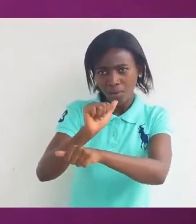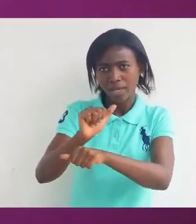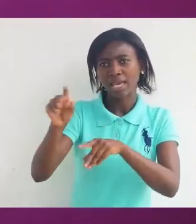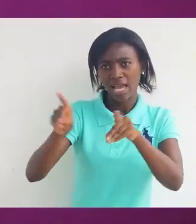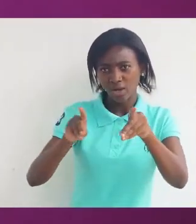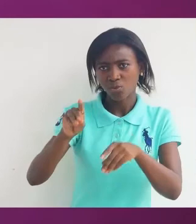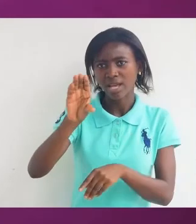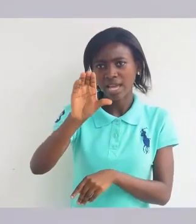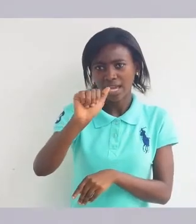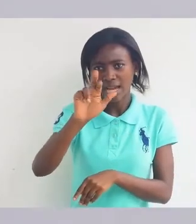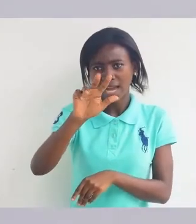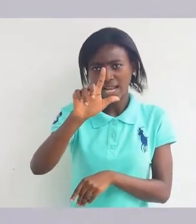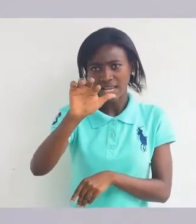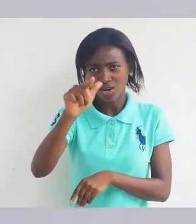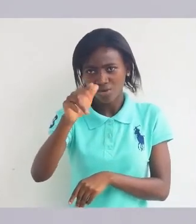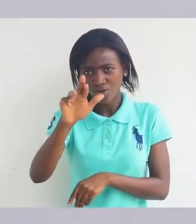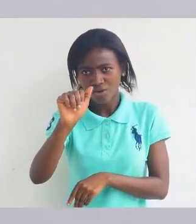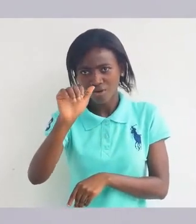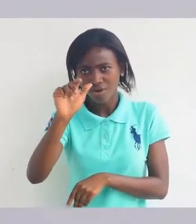our calligraphy.